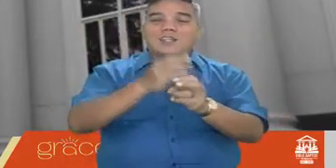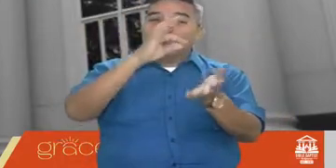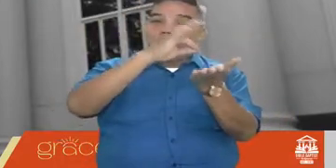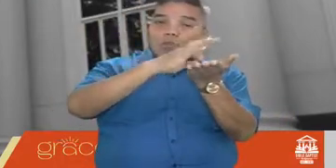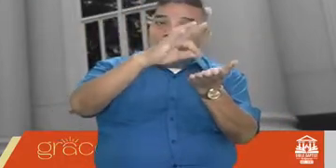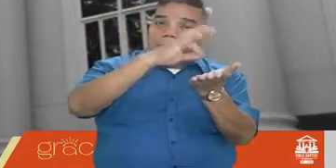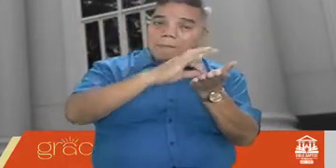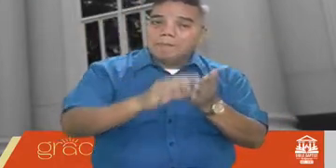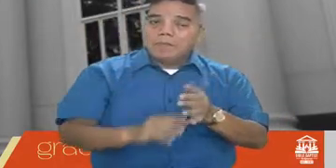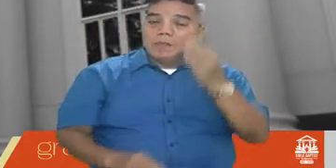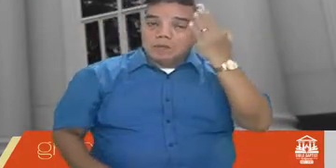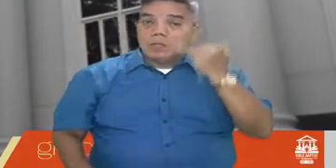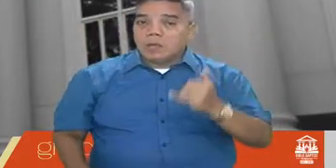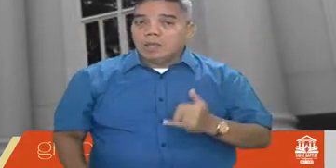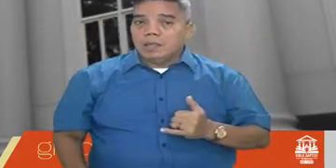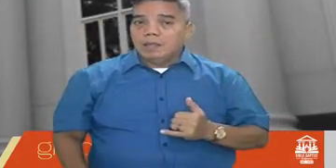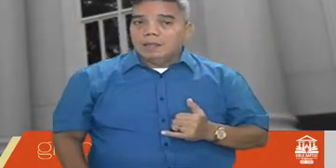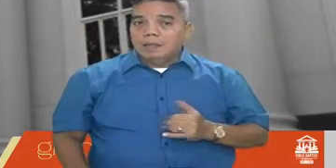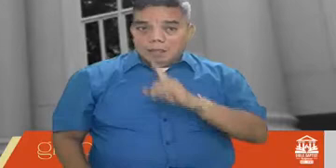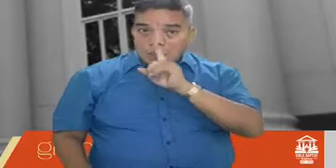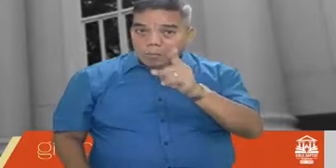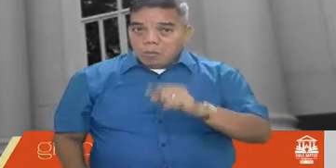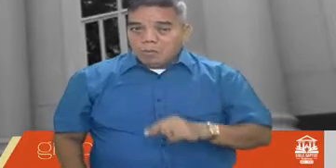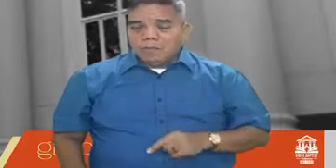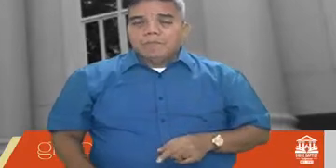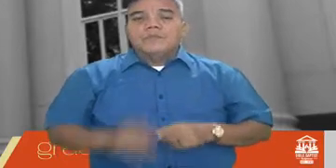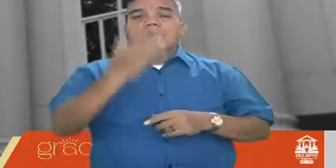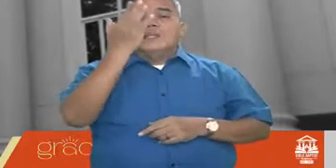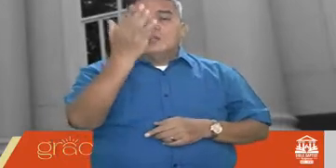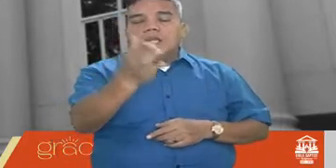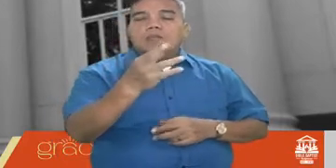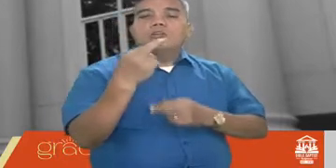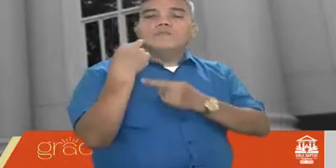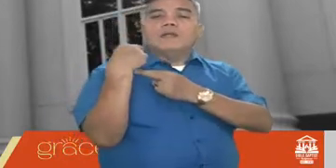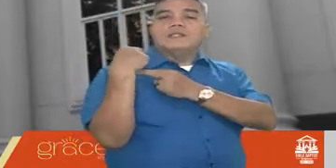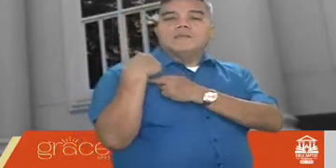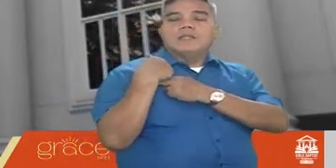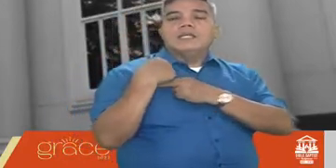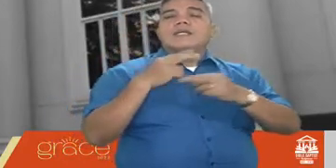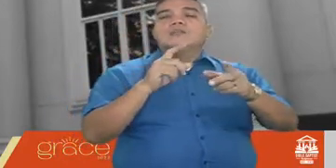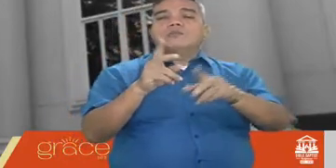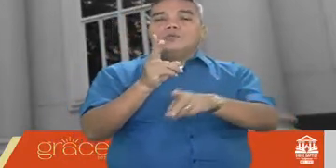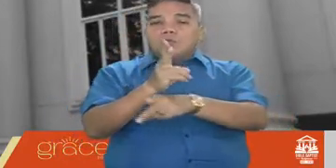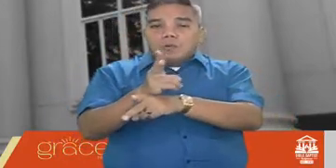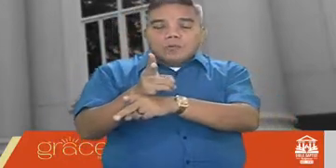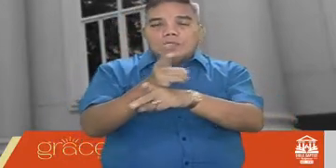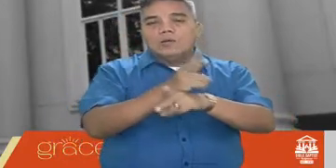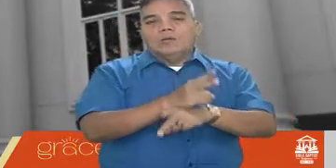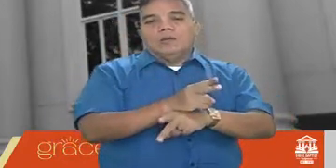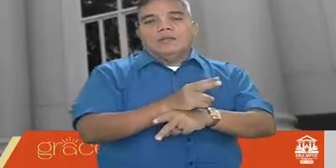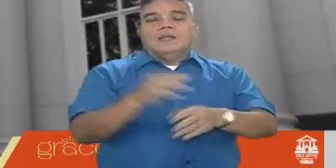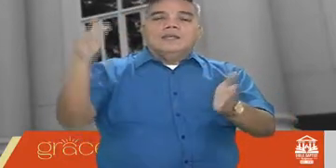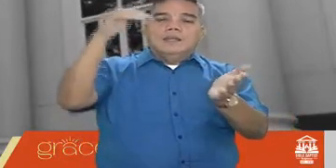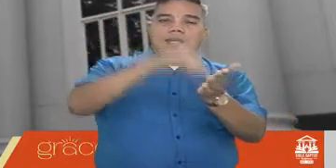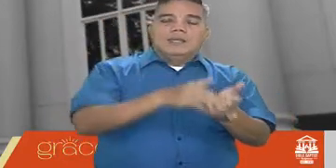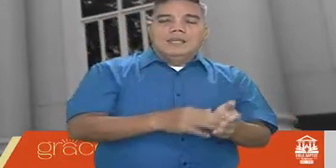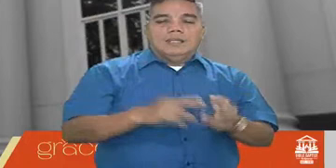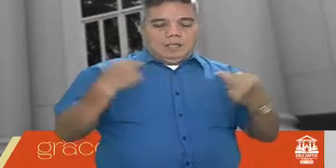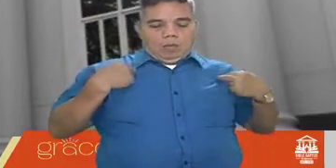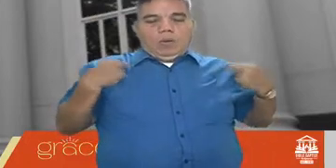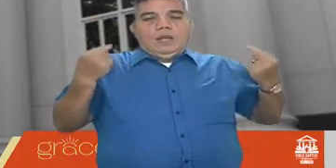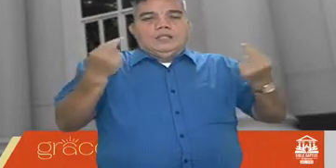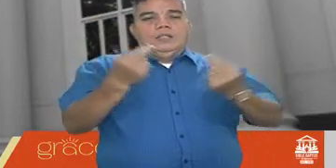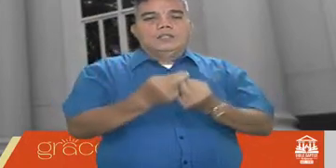pagpasaylo. No? So, take the responsibility to restore, that is the blank there,